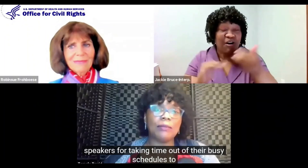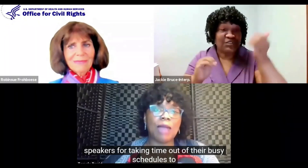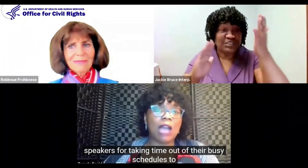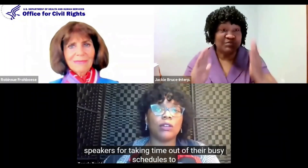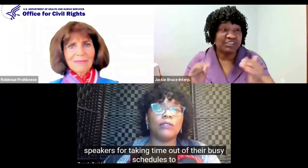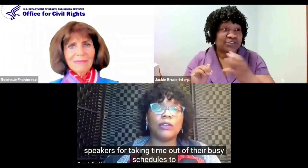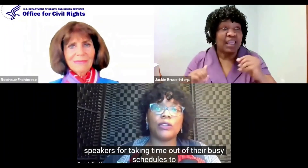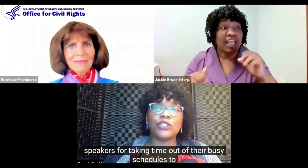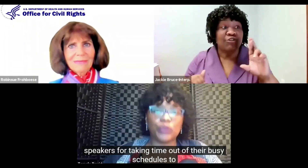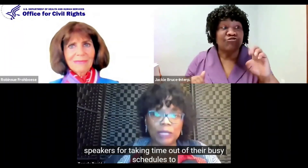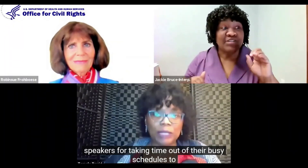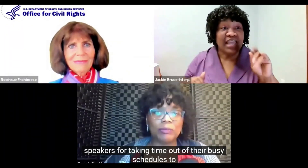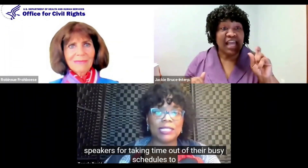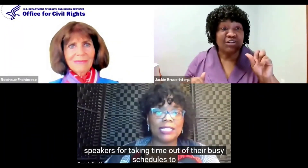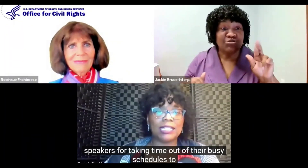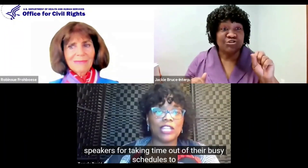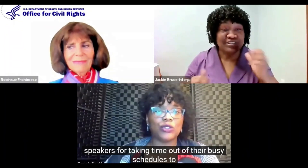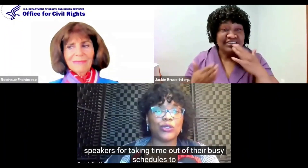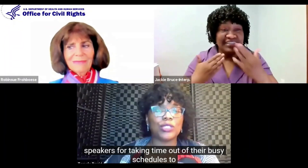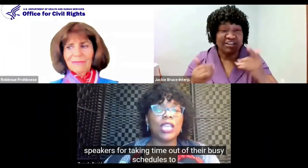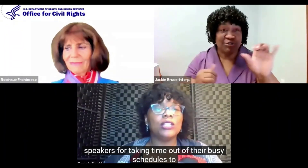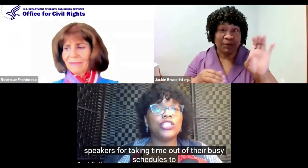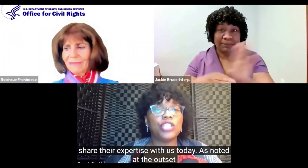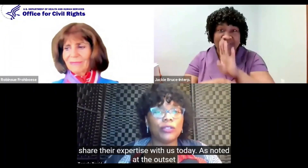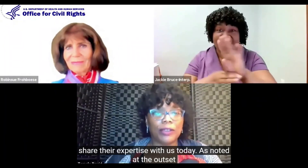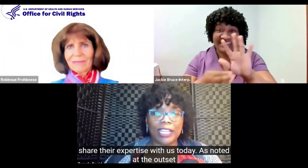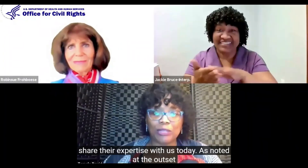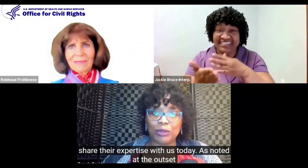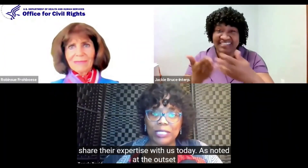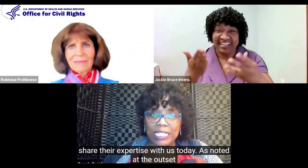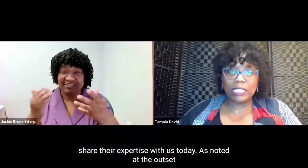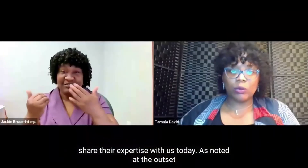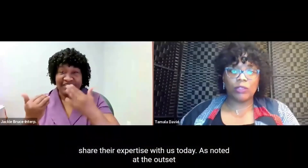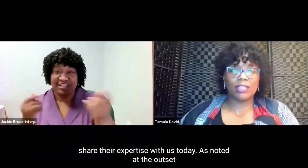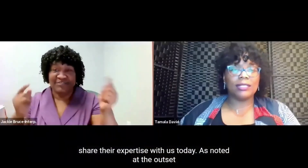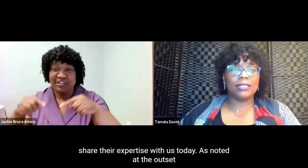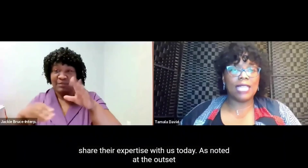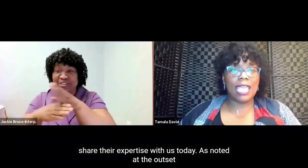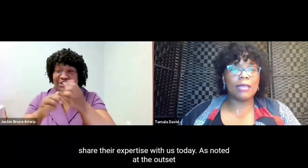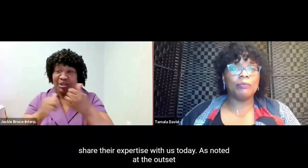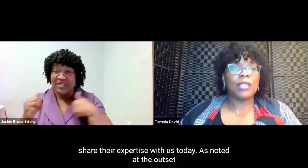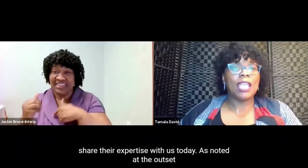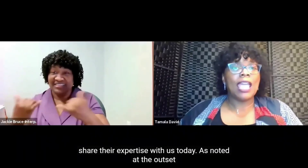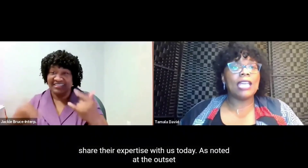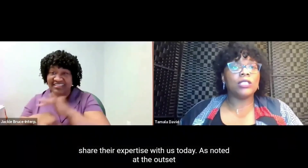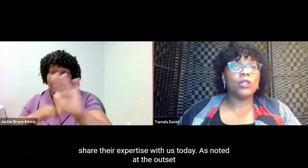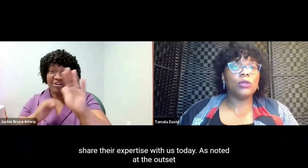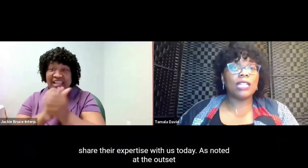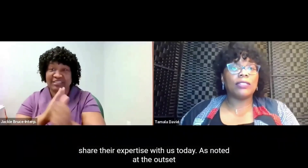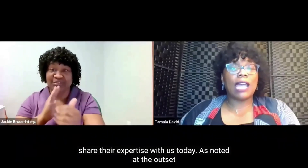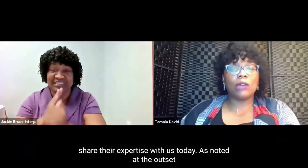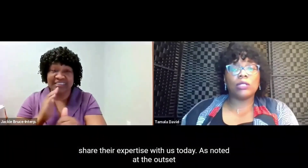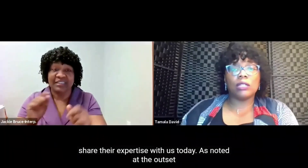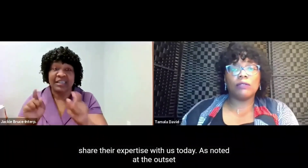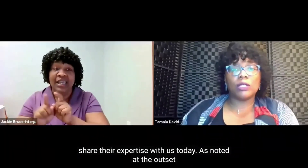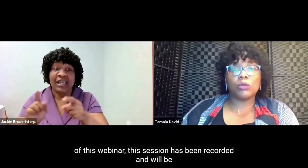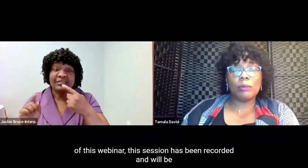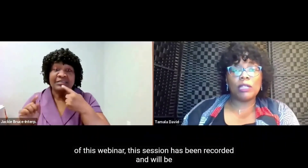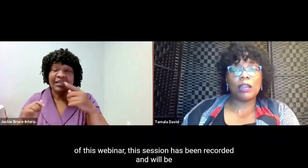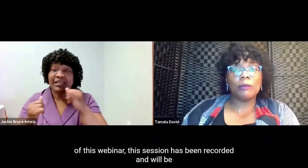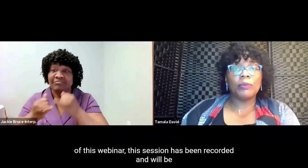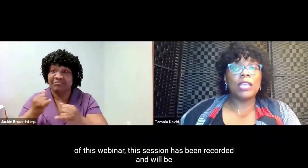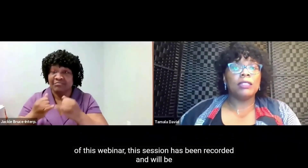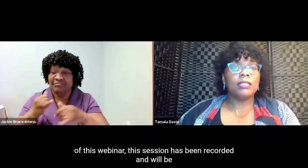taking time out of their extremely busy schedules to share their expertise with us today. As noted at the outset of